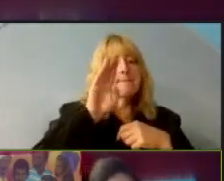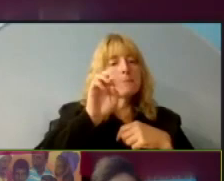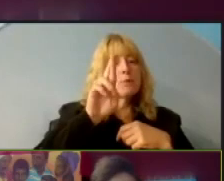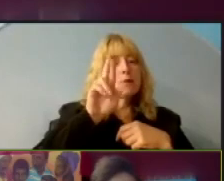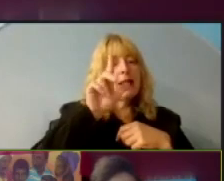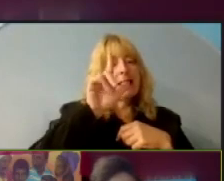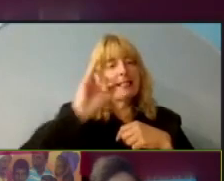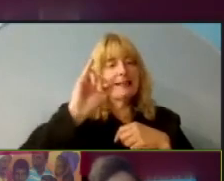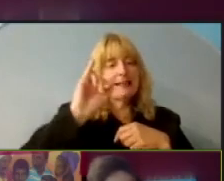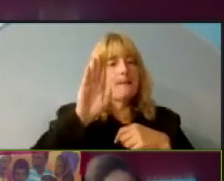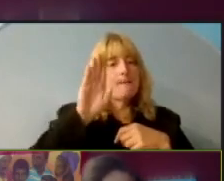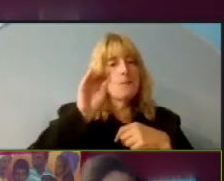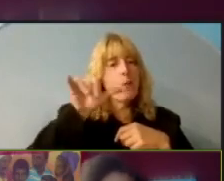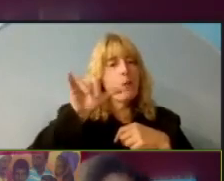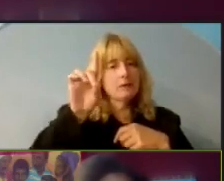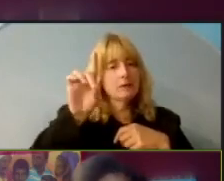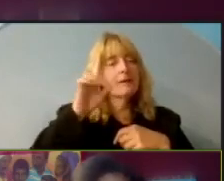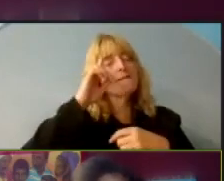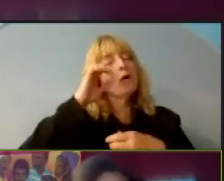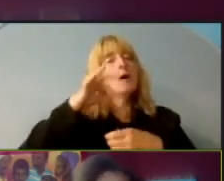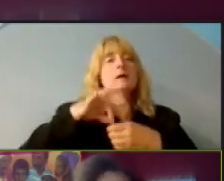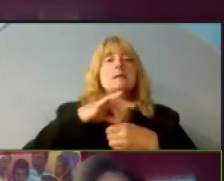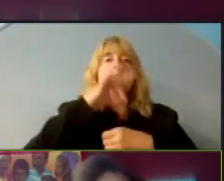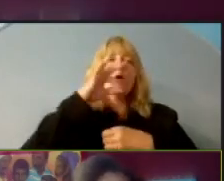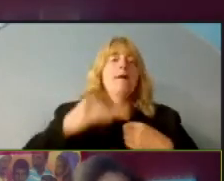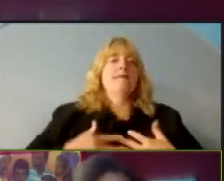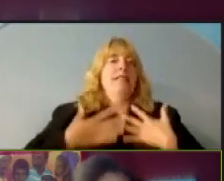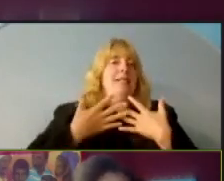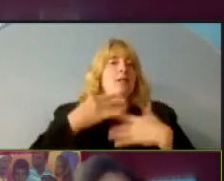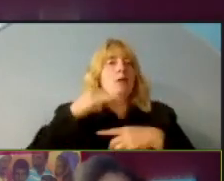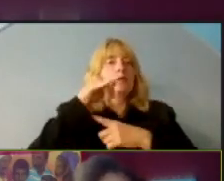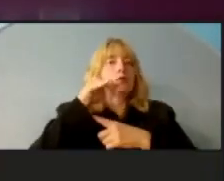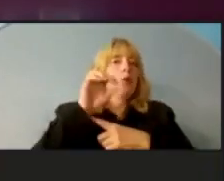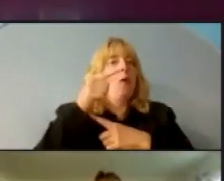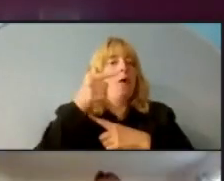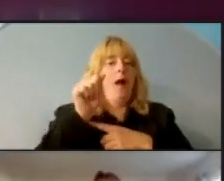Spirit-Filled Yoga and Wellness. Kimberly.